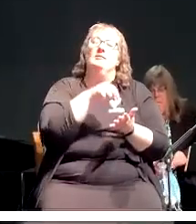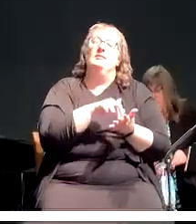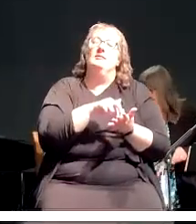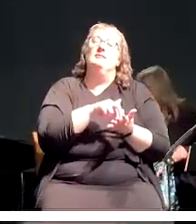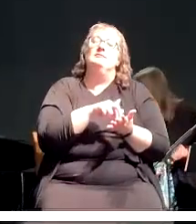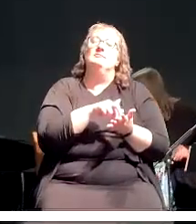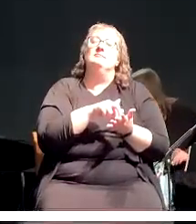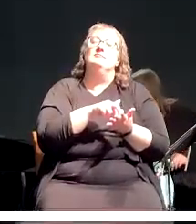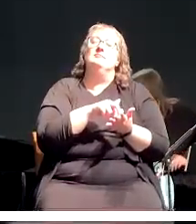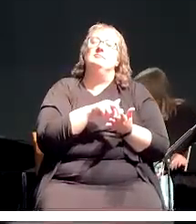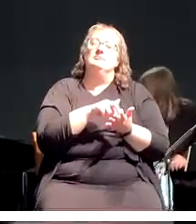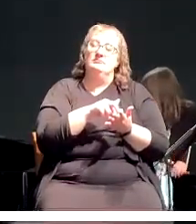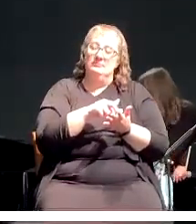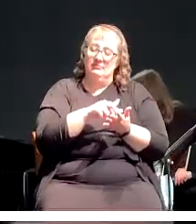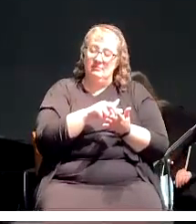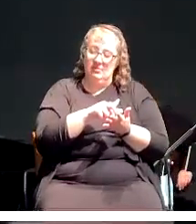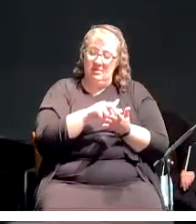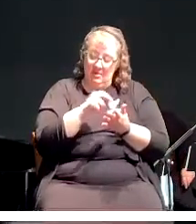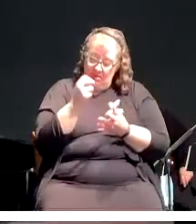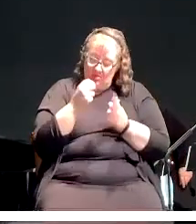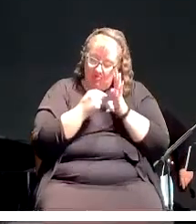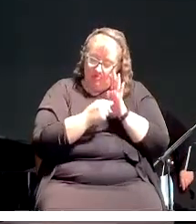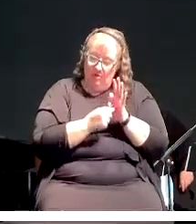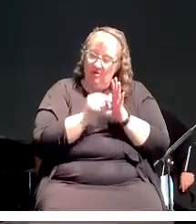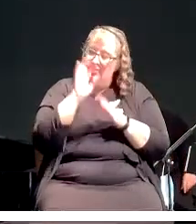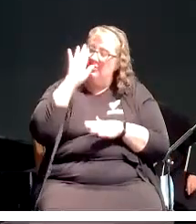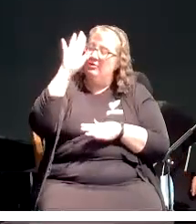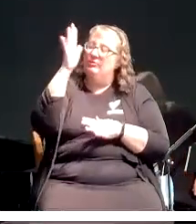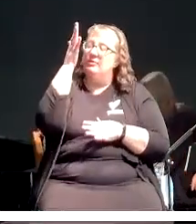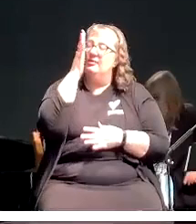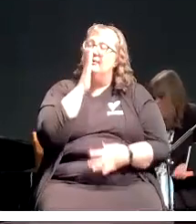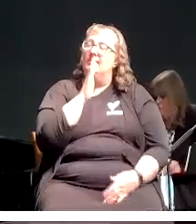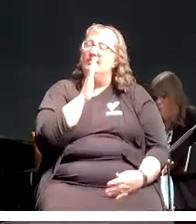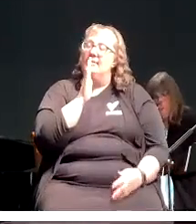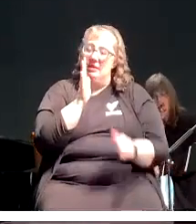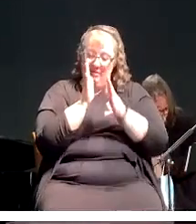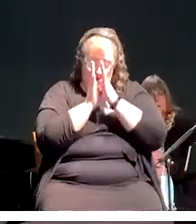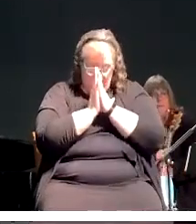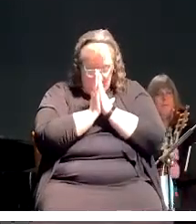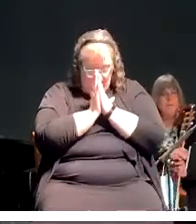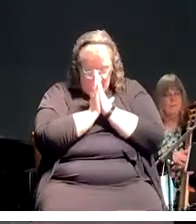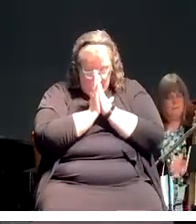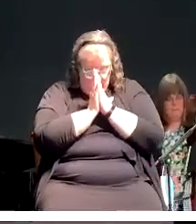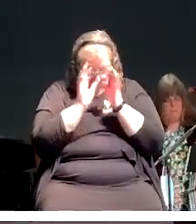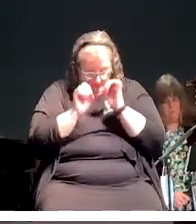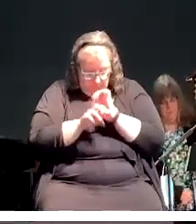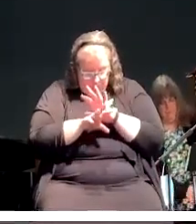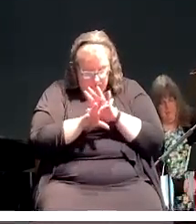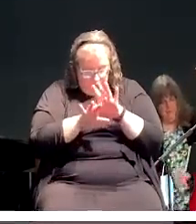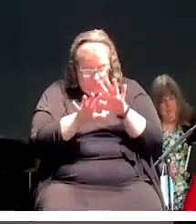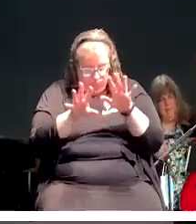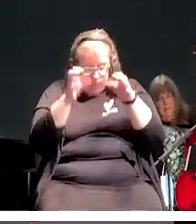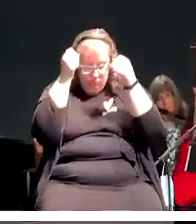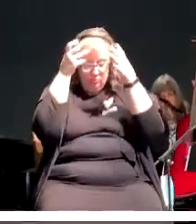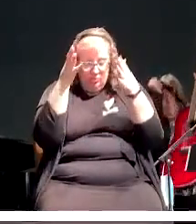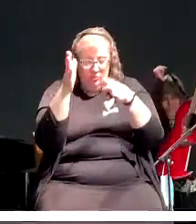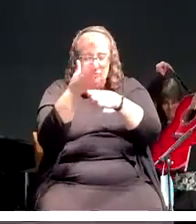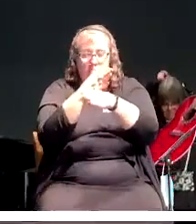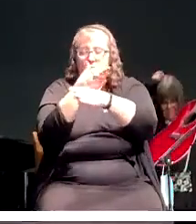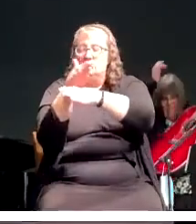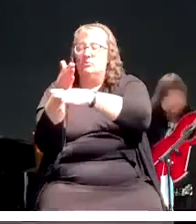and You showed us that You are God. I pray that we can go out there and spread the news to